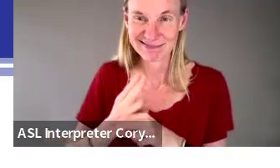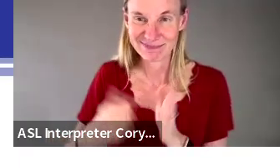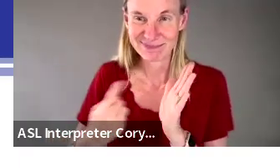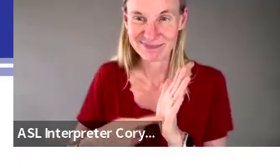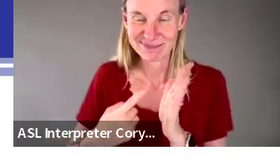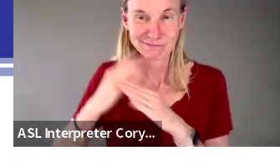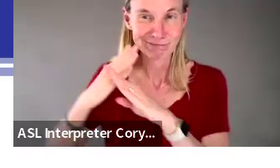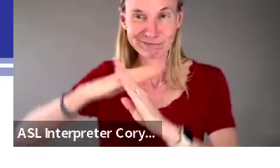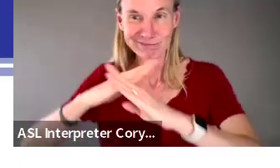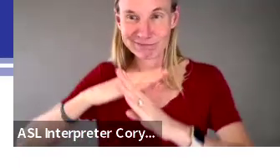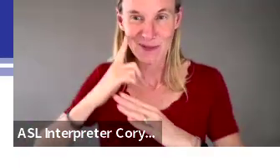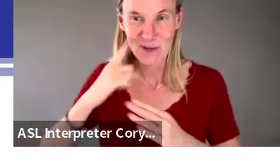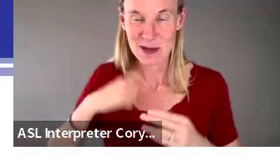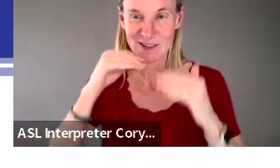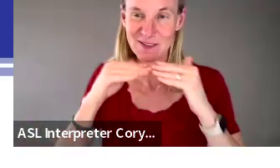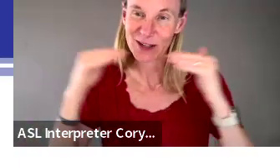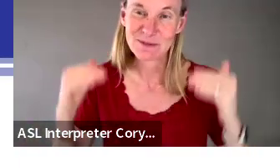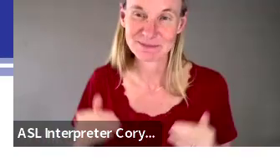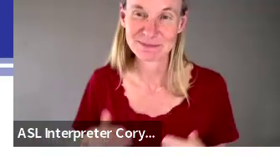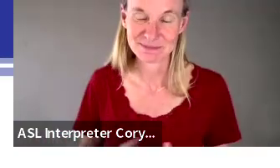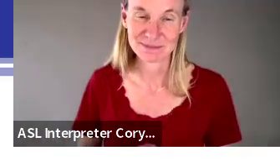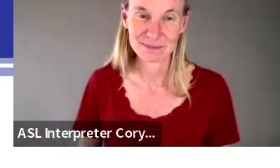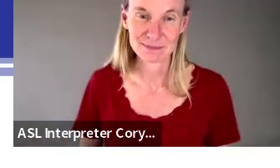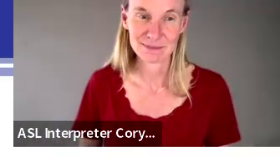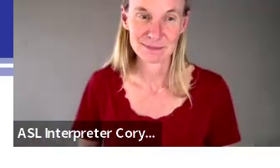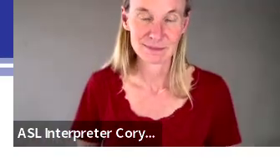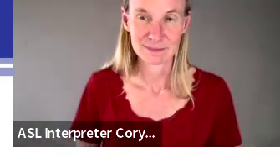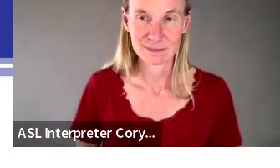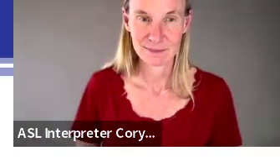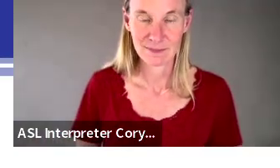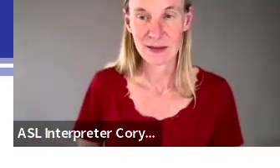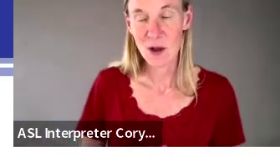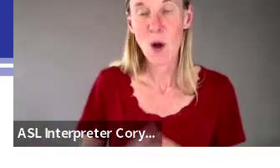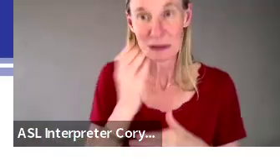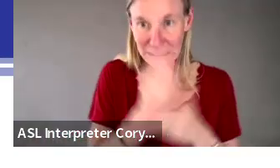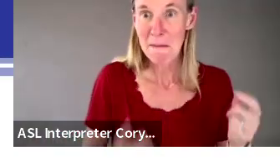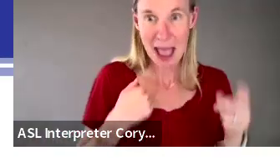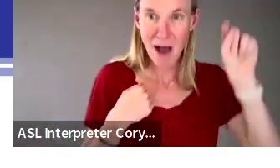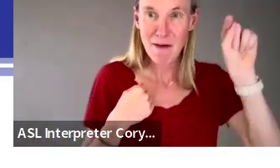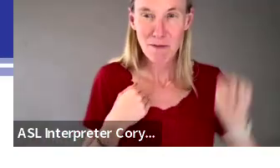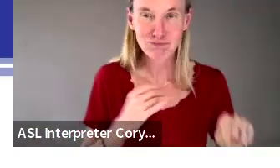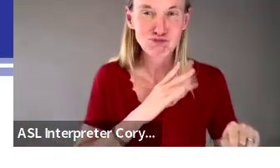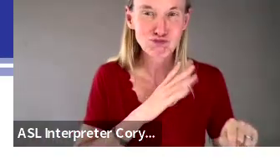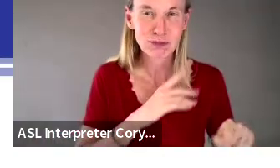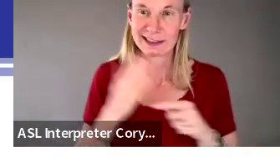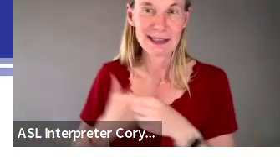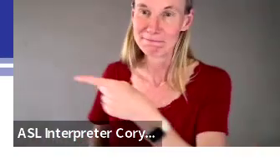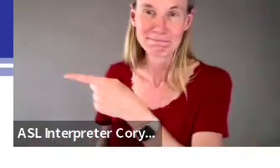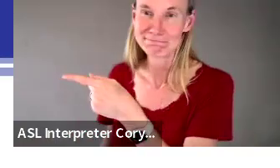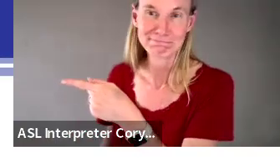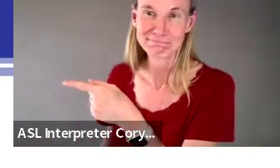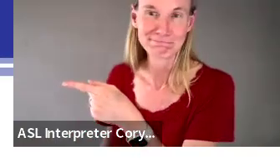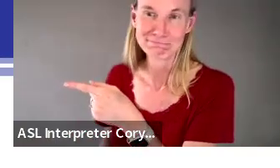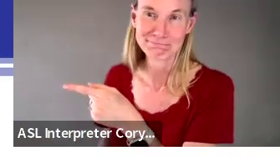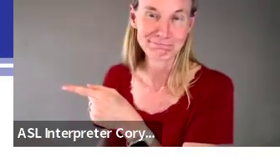That creates an unequal environment. So the inverse is also true. That yeah, they may exist on these